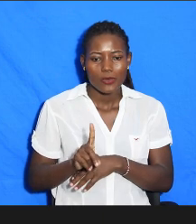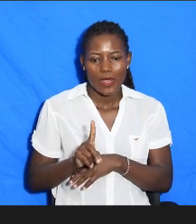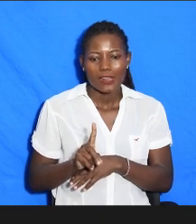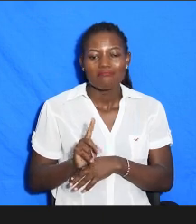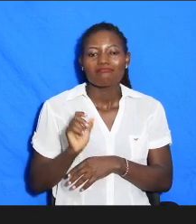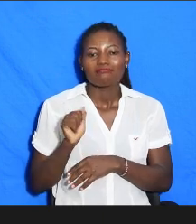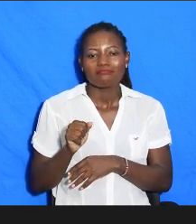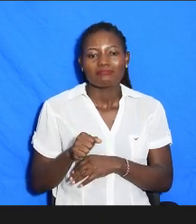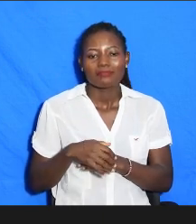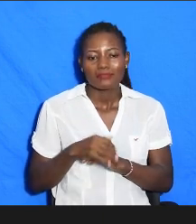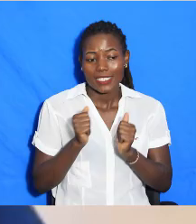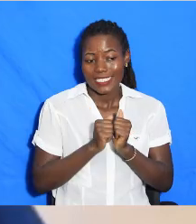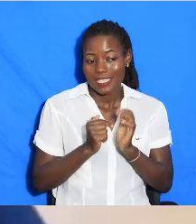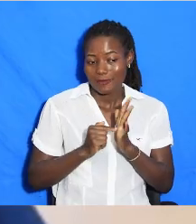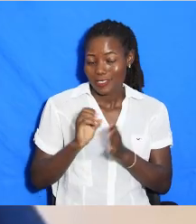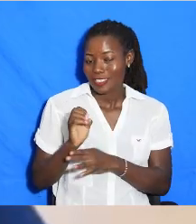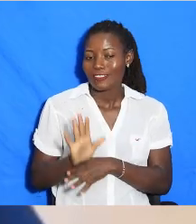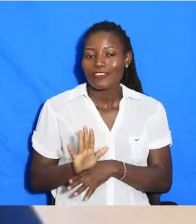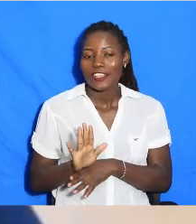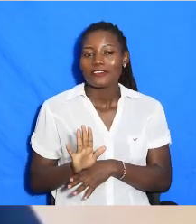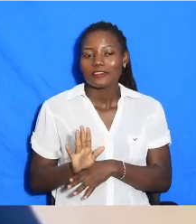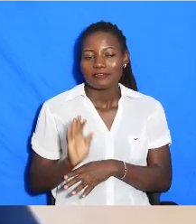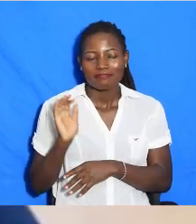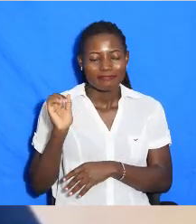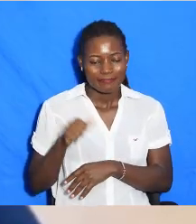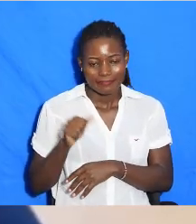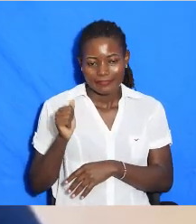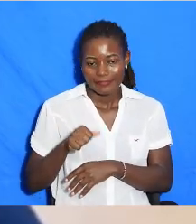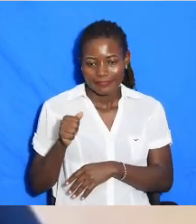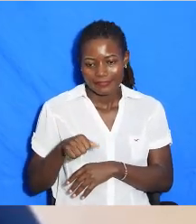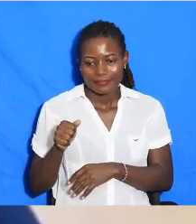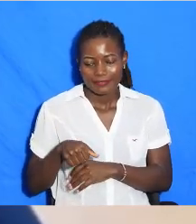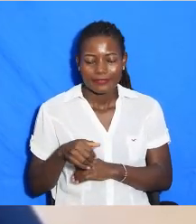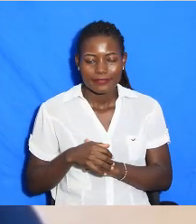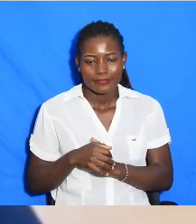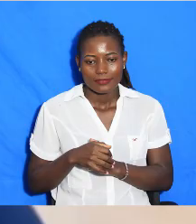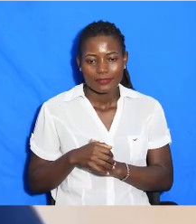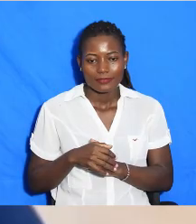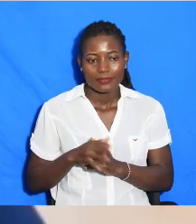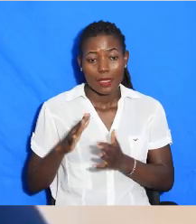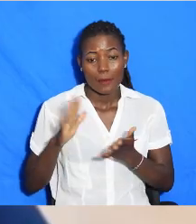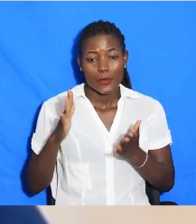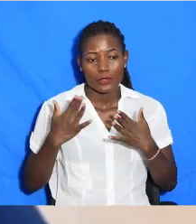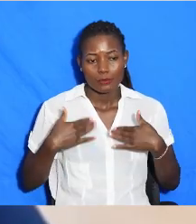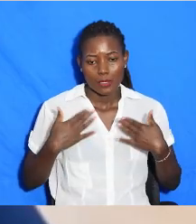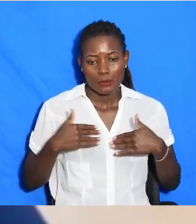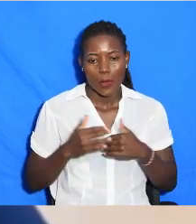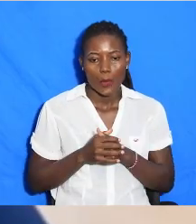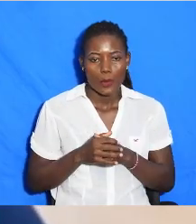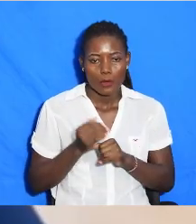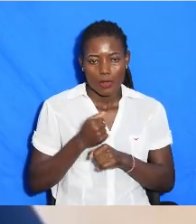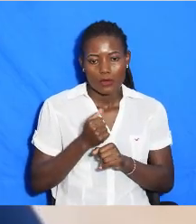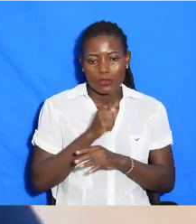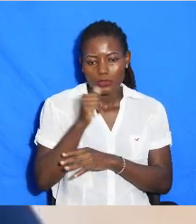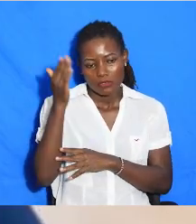05. 10.05. Yes. Yeah, so most people probably don't